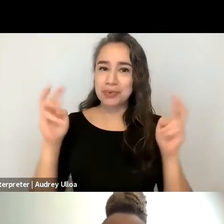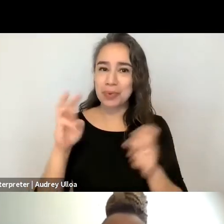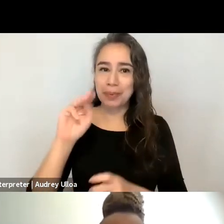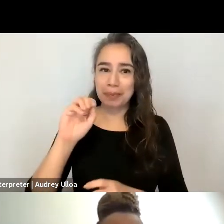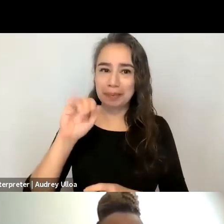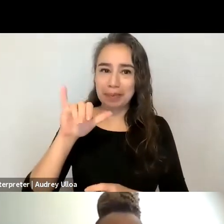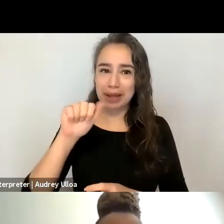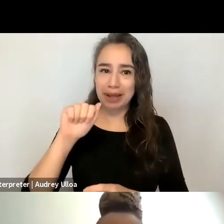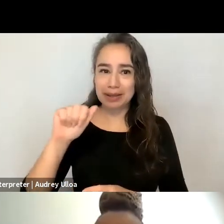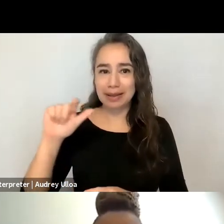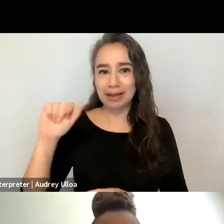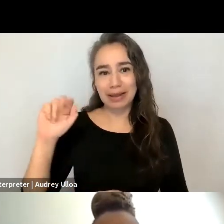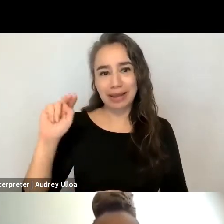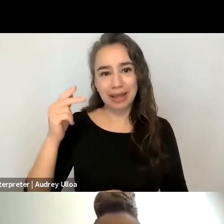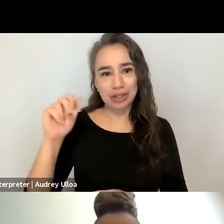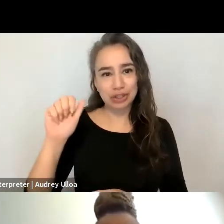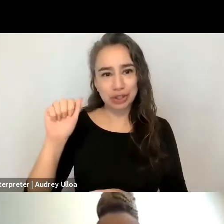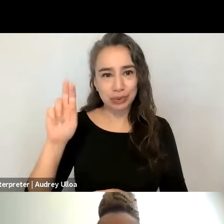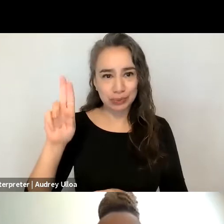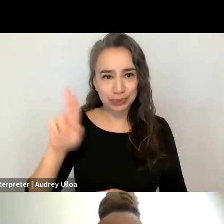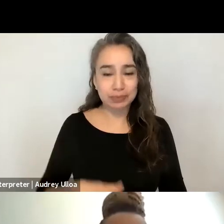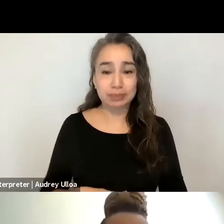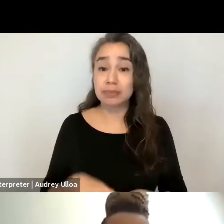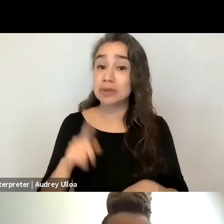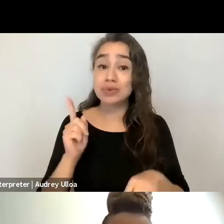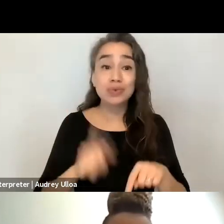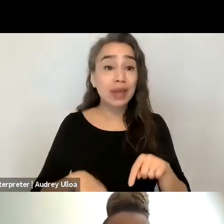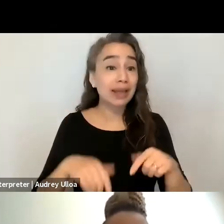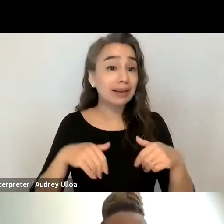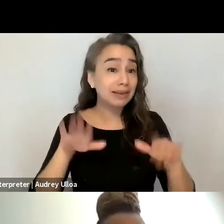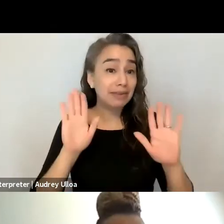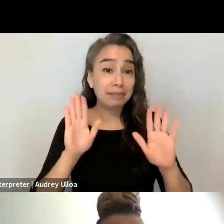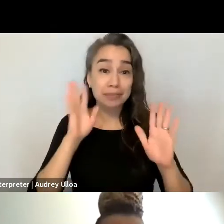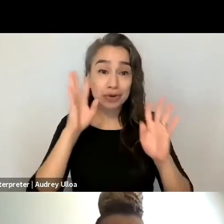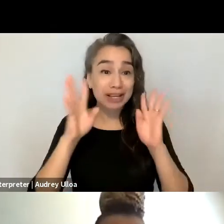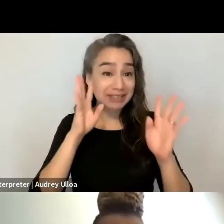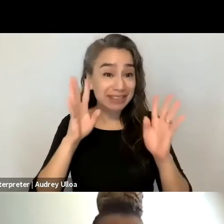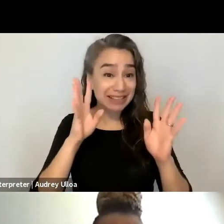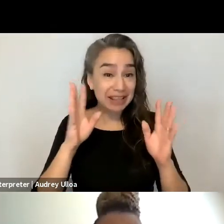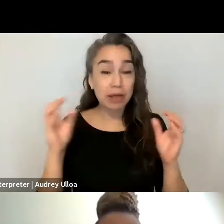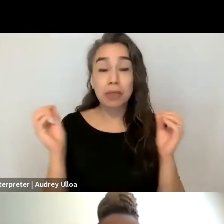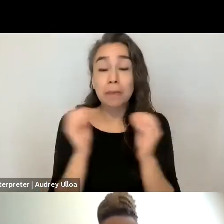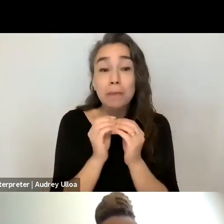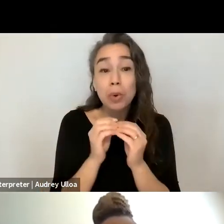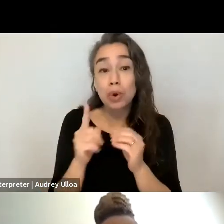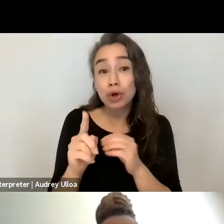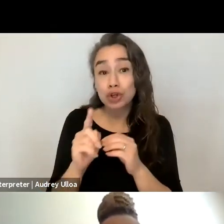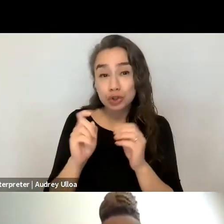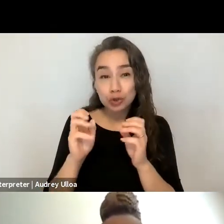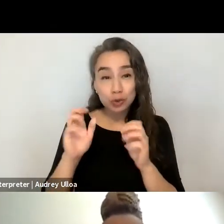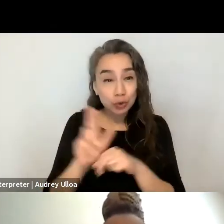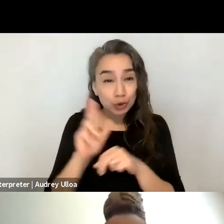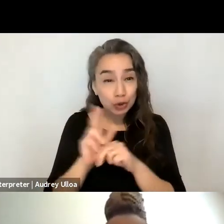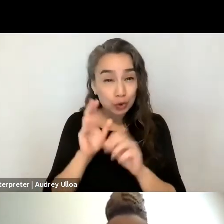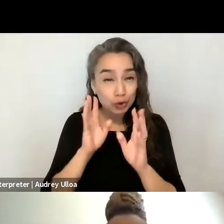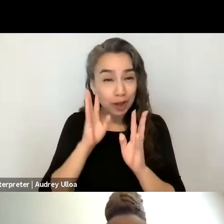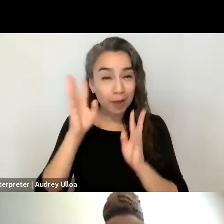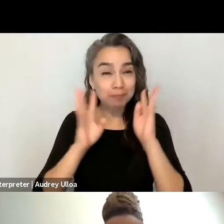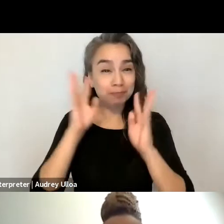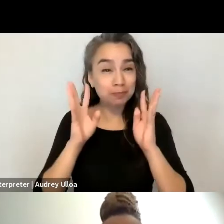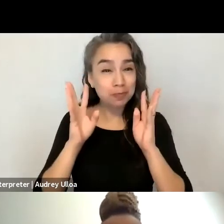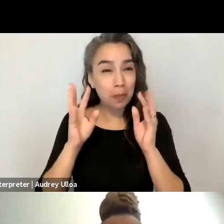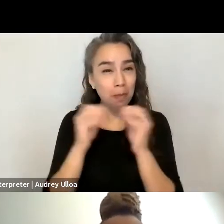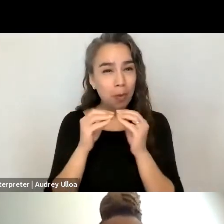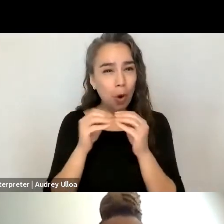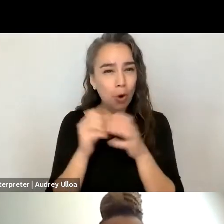You can't use up creativity. The more you use, the more you have. And so I think that this panelist is